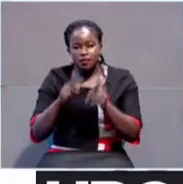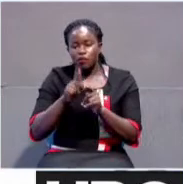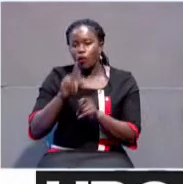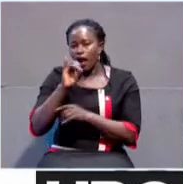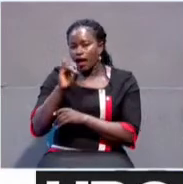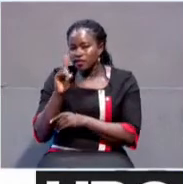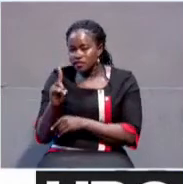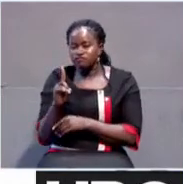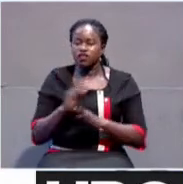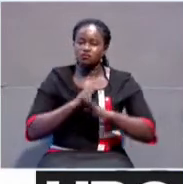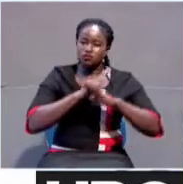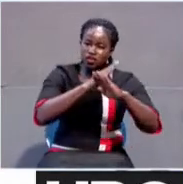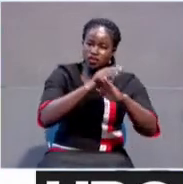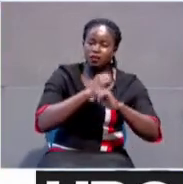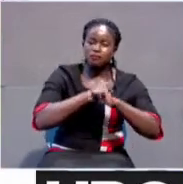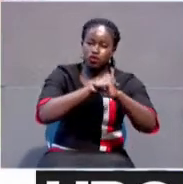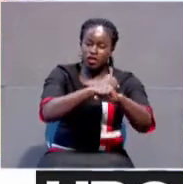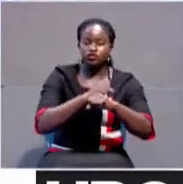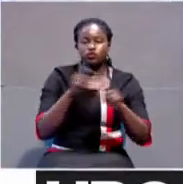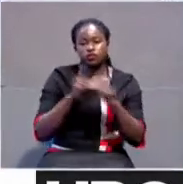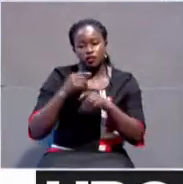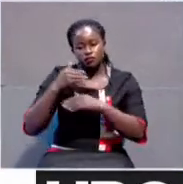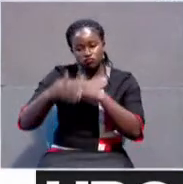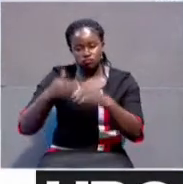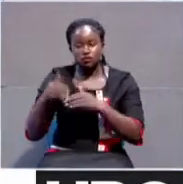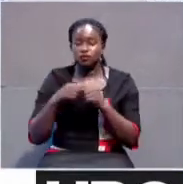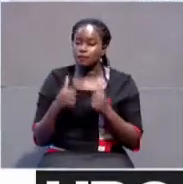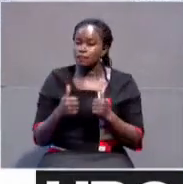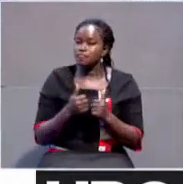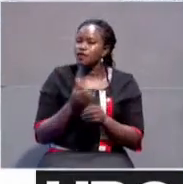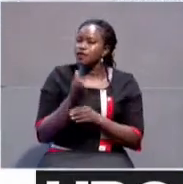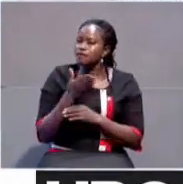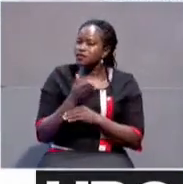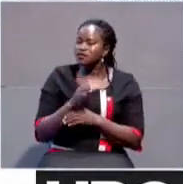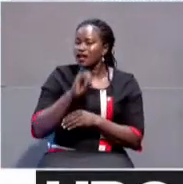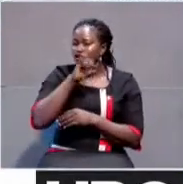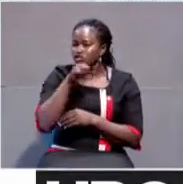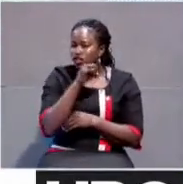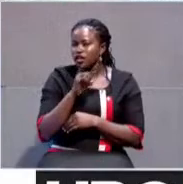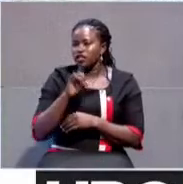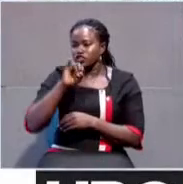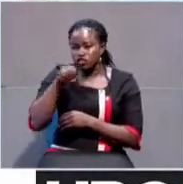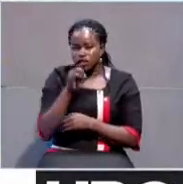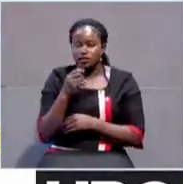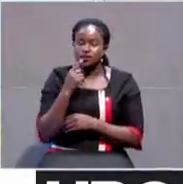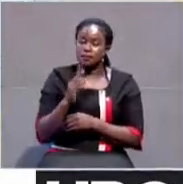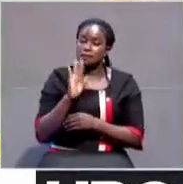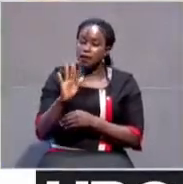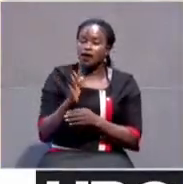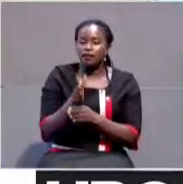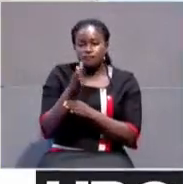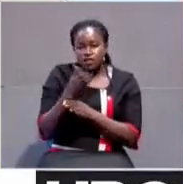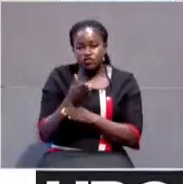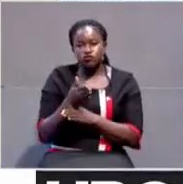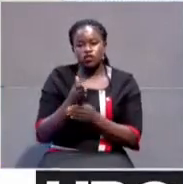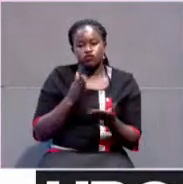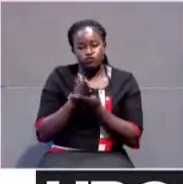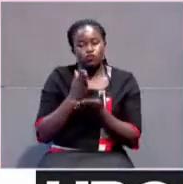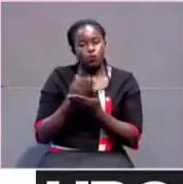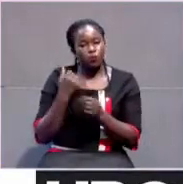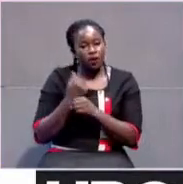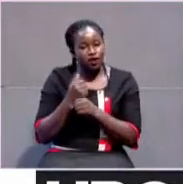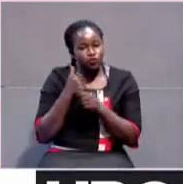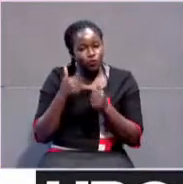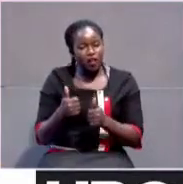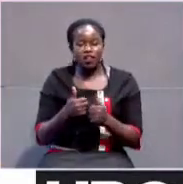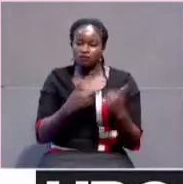identification, protection and preservation. According to the Minister, Jeje Odong, his ministry has managed to deliver on